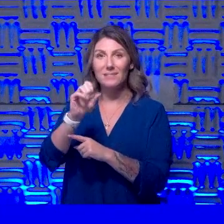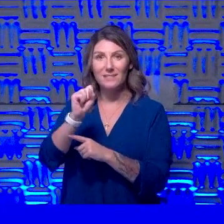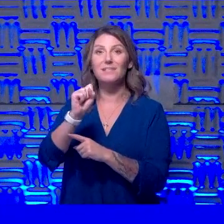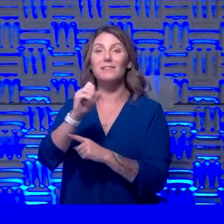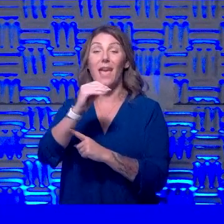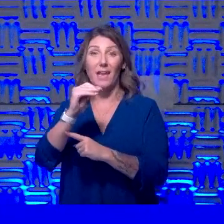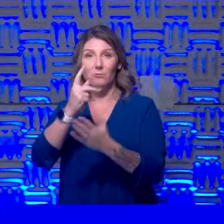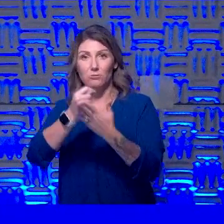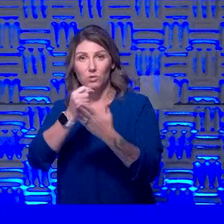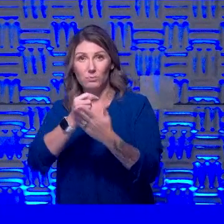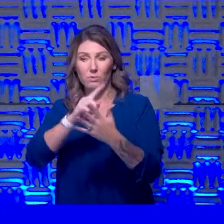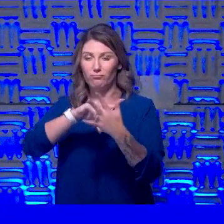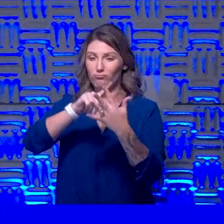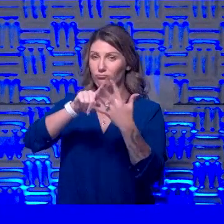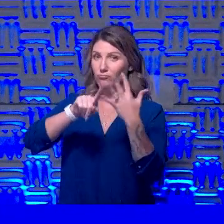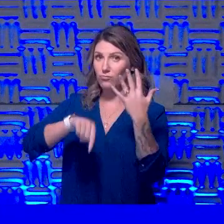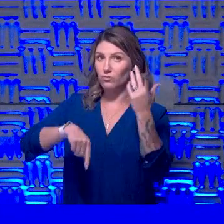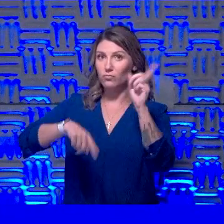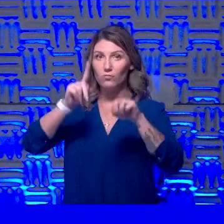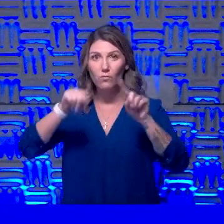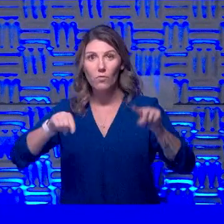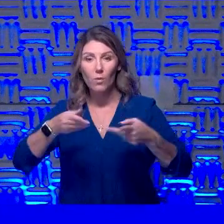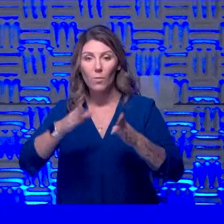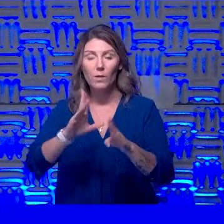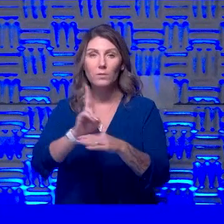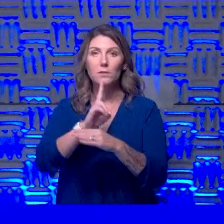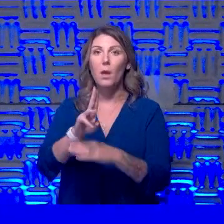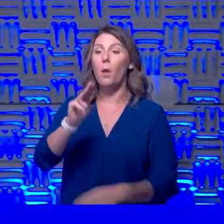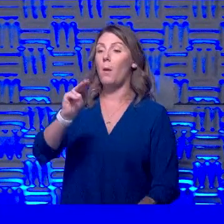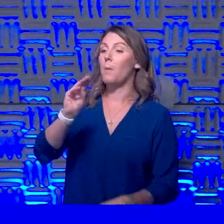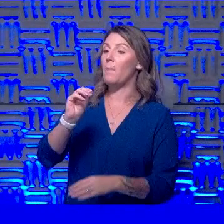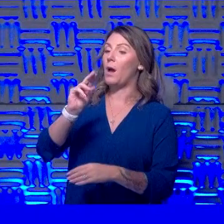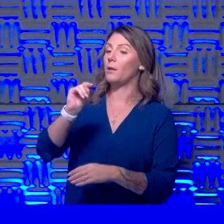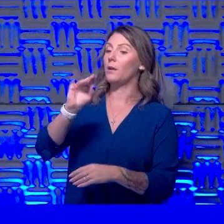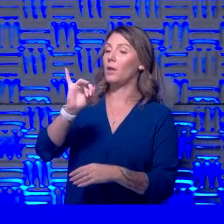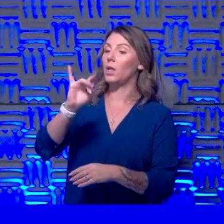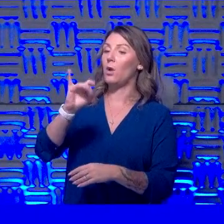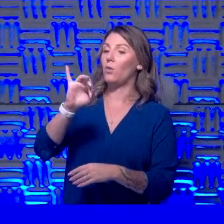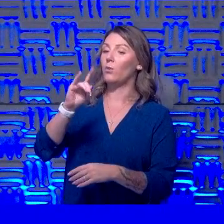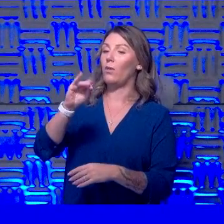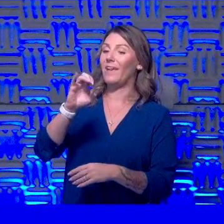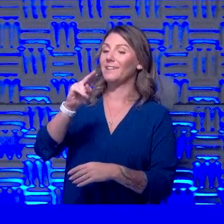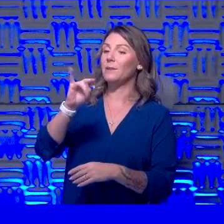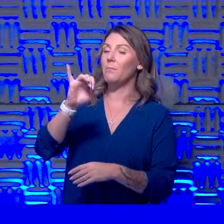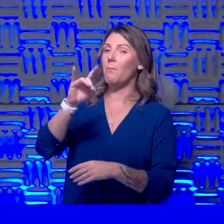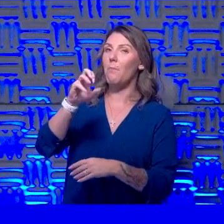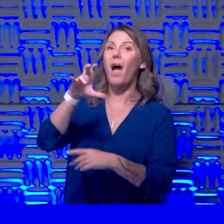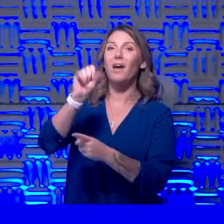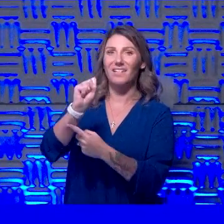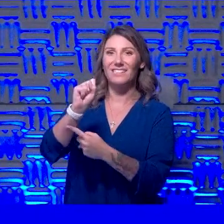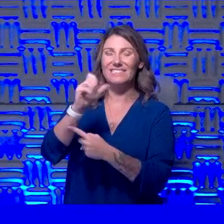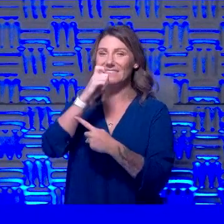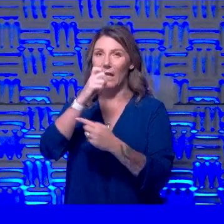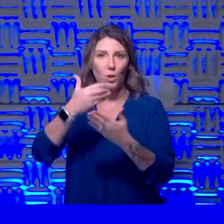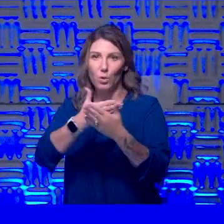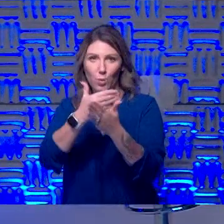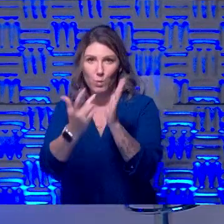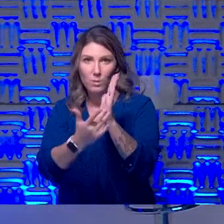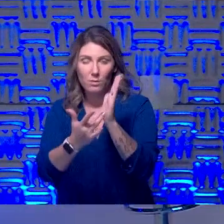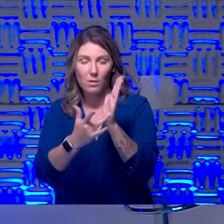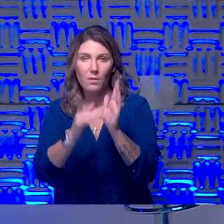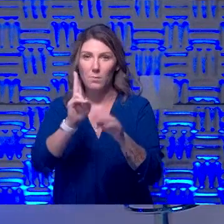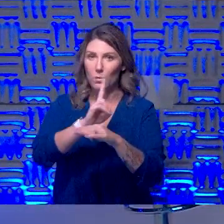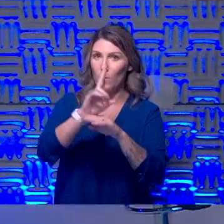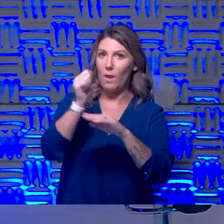there are different ways that we can use that. And again, monoclonal antibodies are not a new technology. They've been around and used in other diseases as